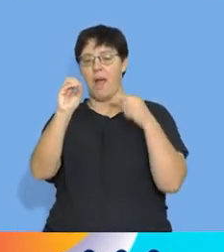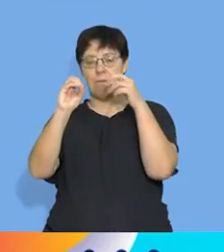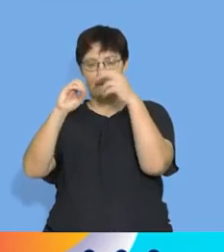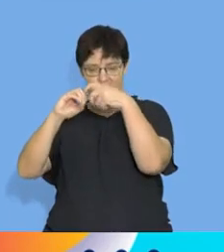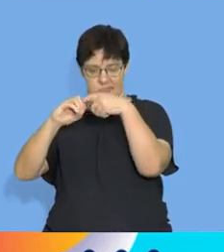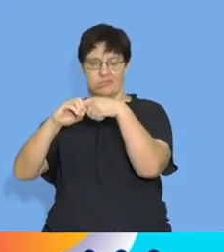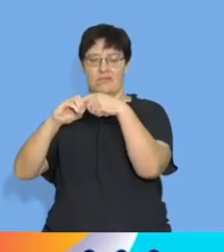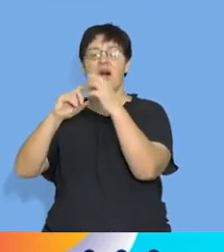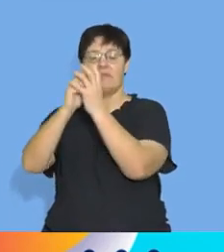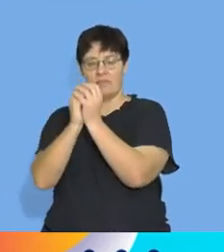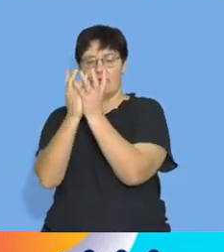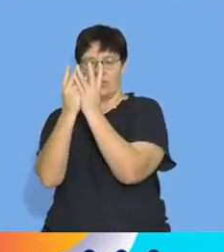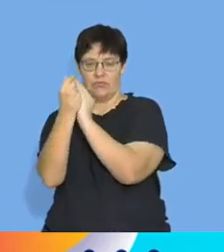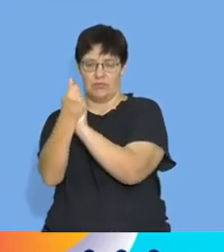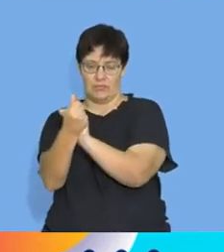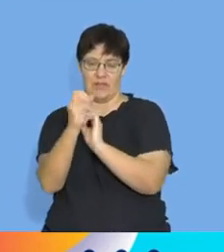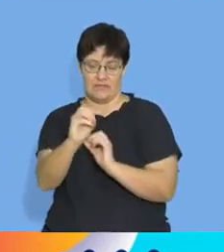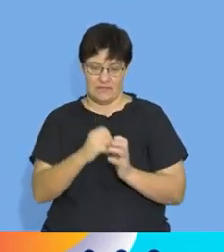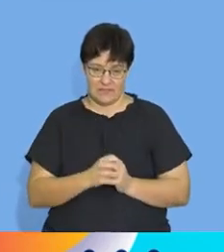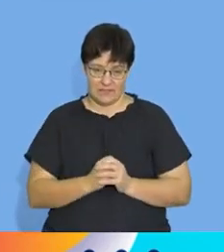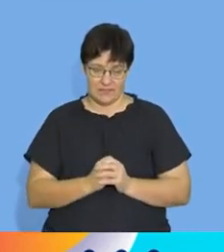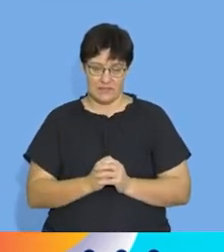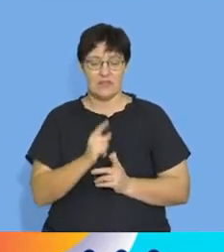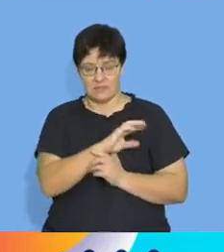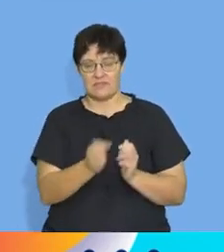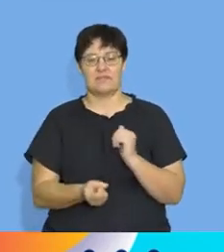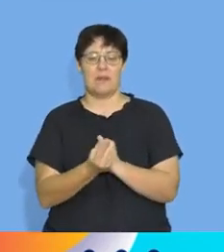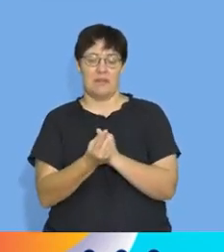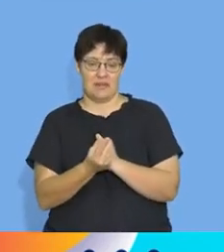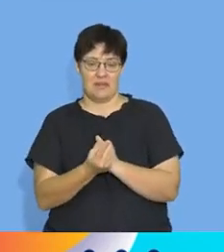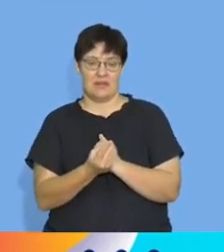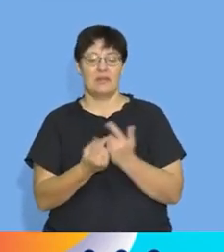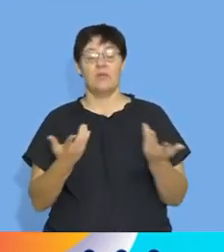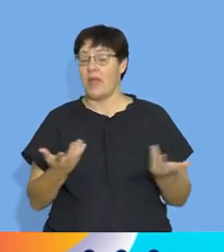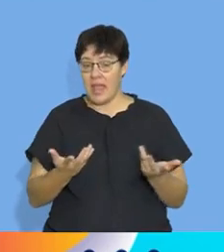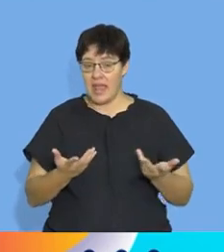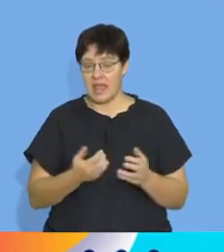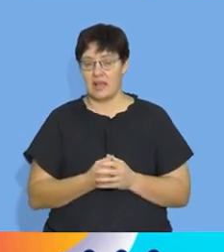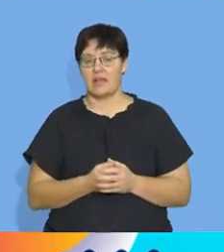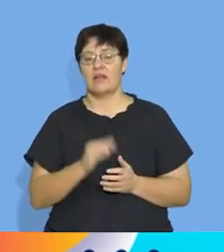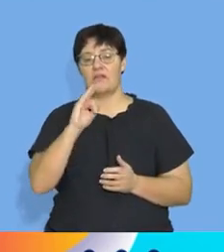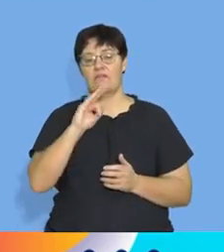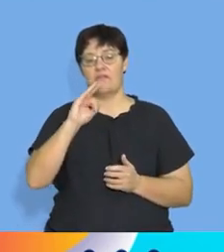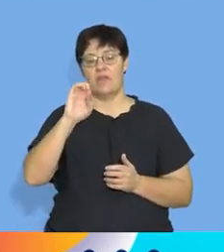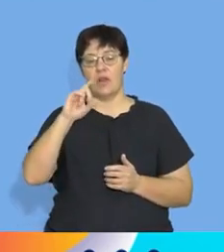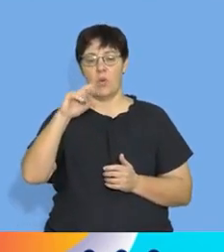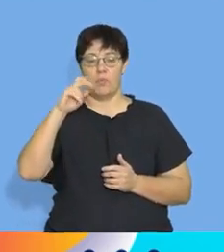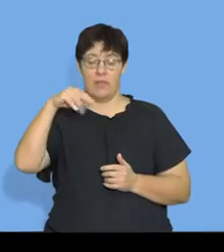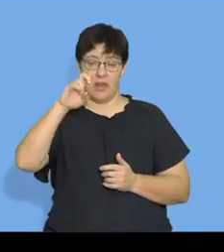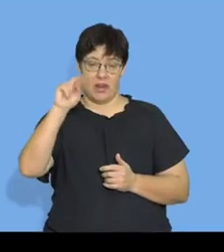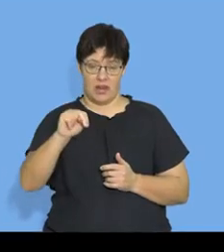with this egg inside the fallopian tube. And that is where fertilization happens. It happens in the fallopian tube.